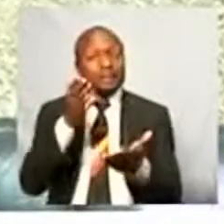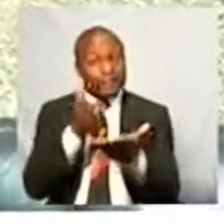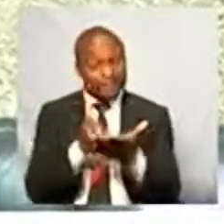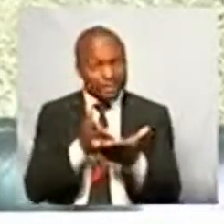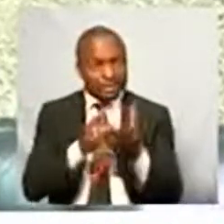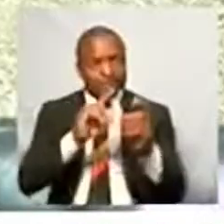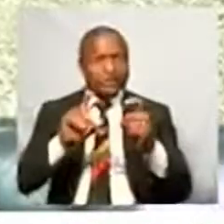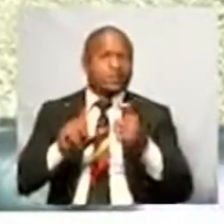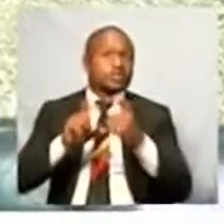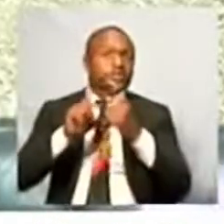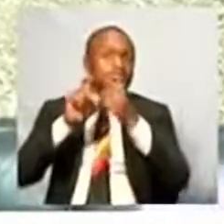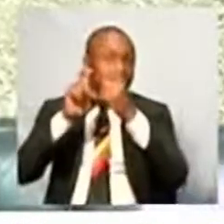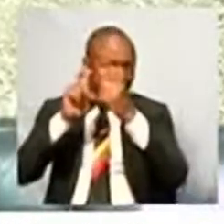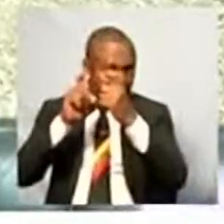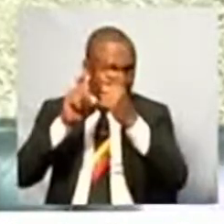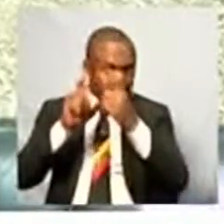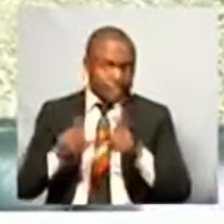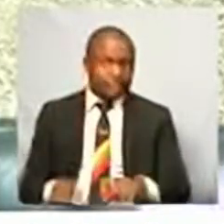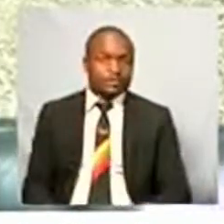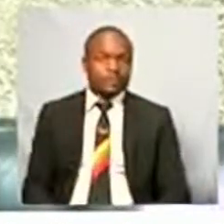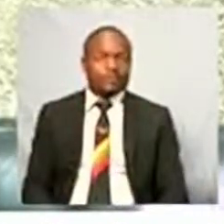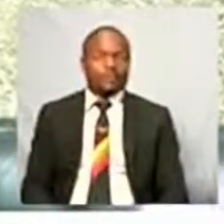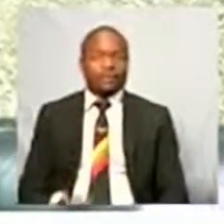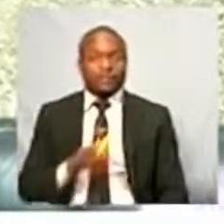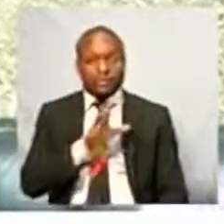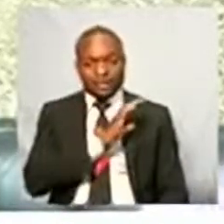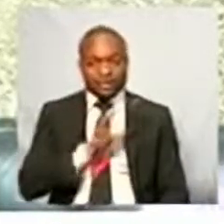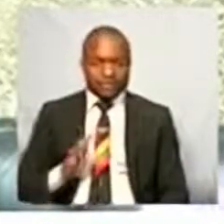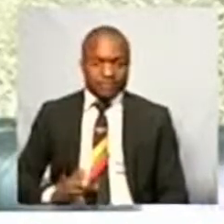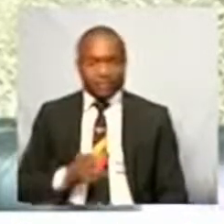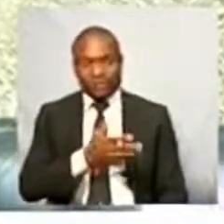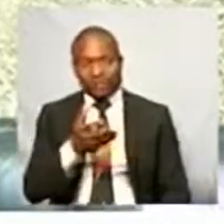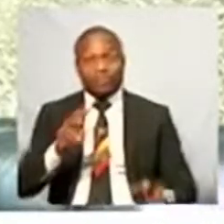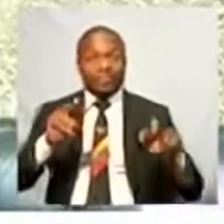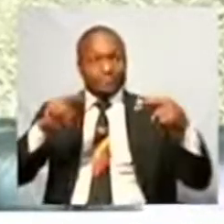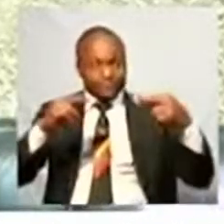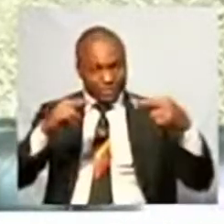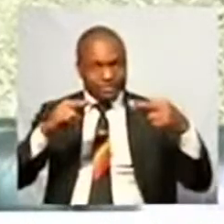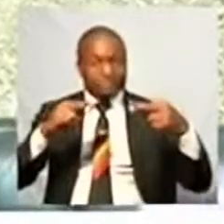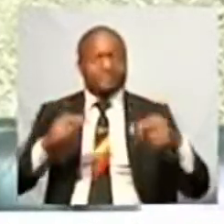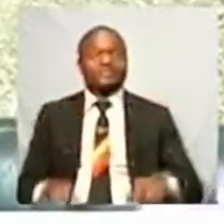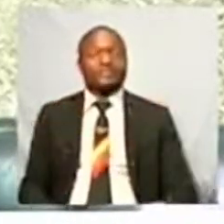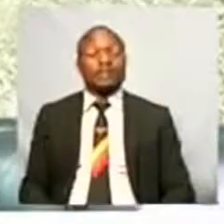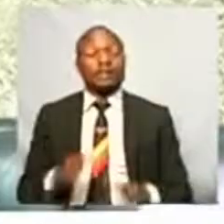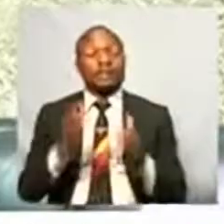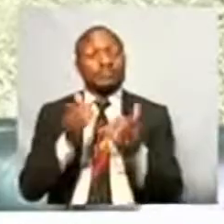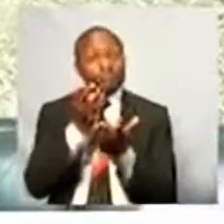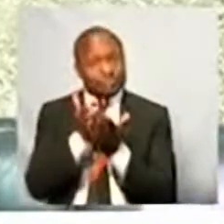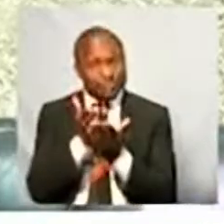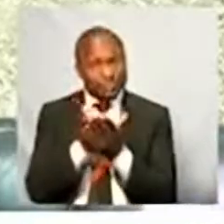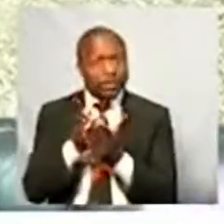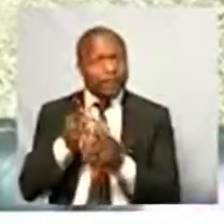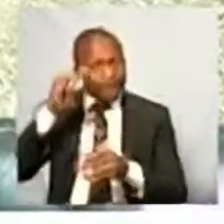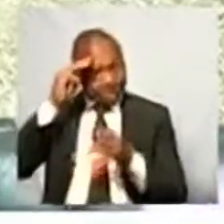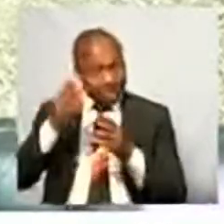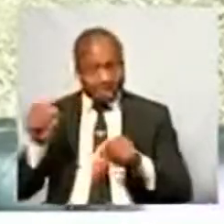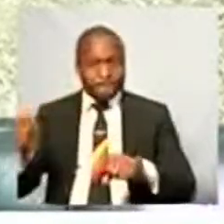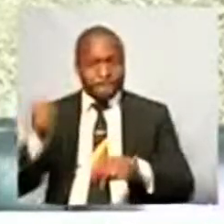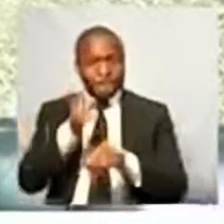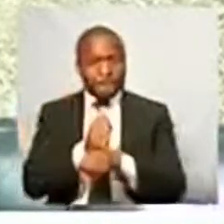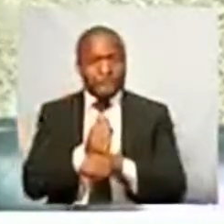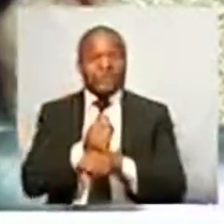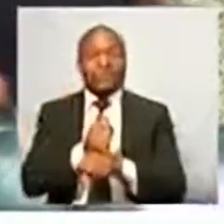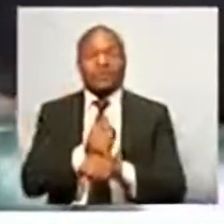the challenges these companies are facing. And I want to make an appeal that as the minister is appointing the board